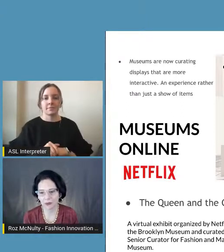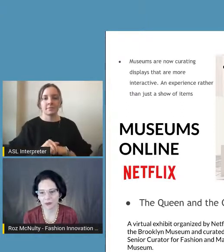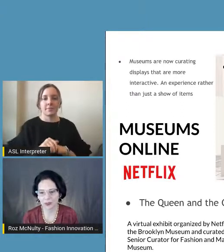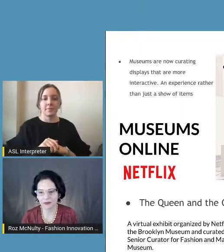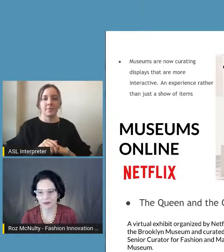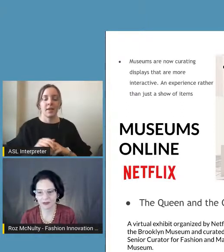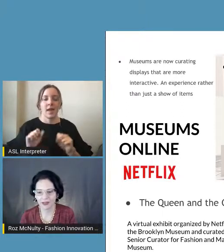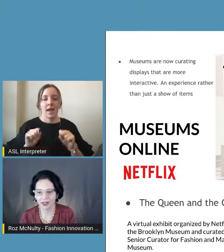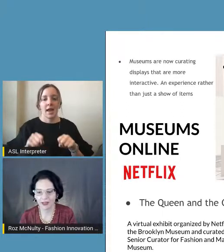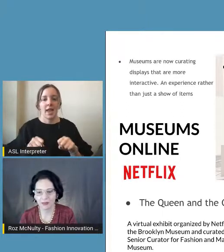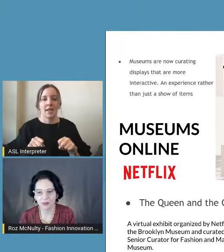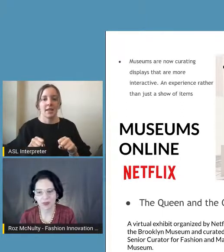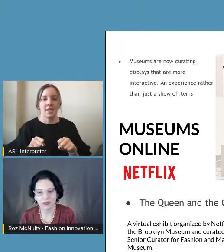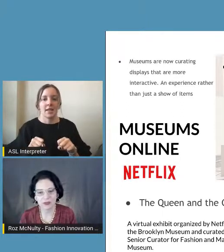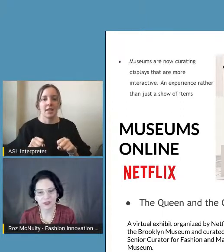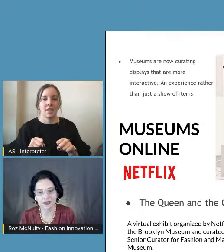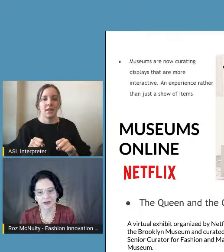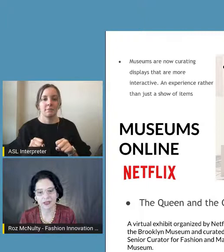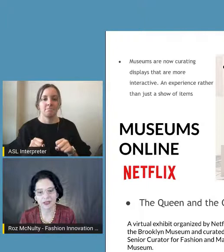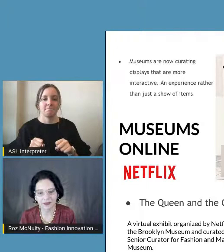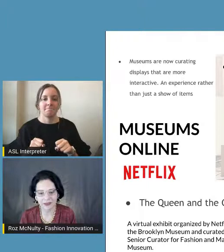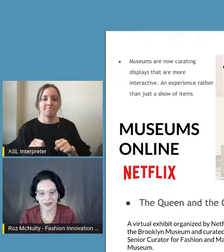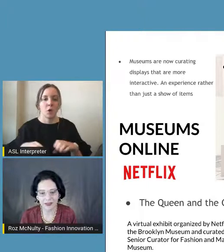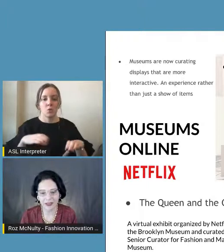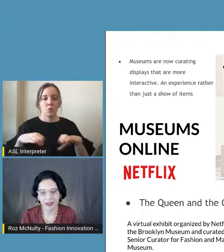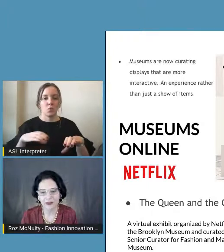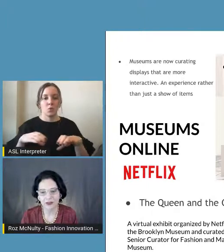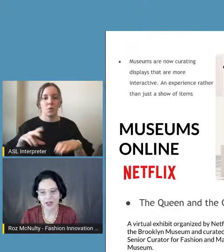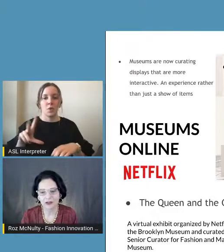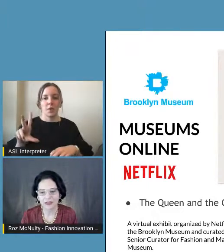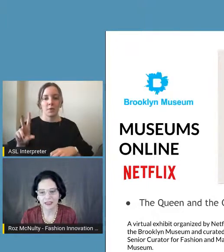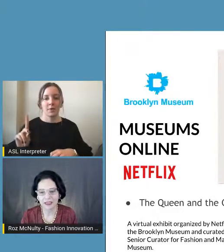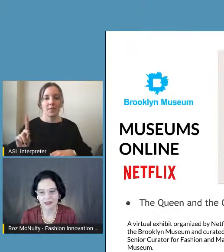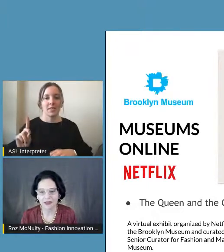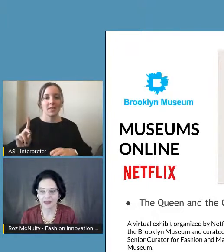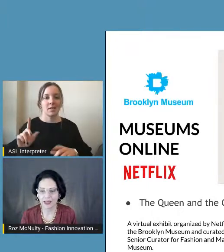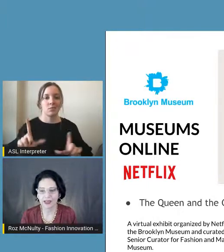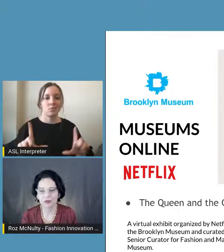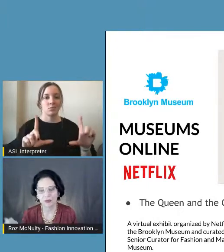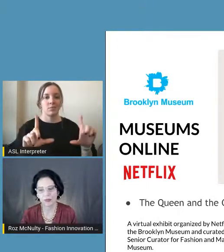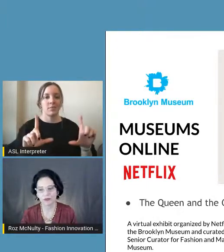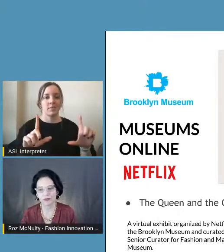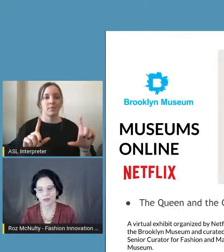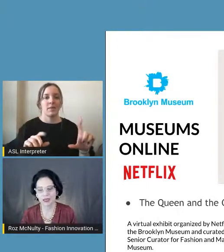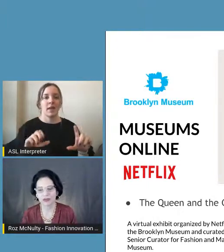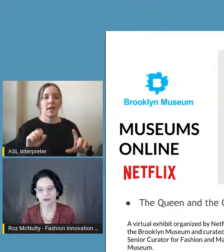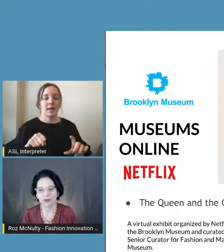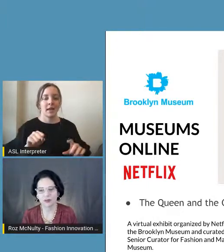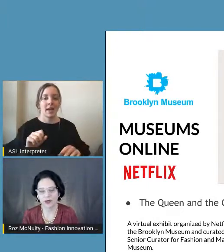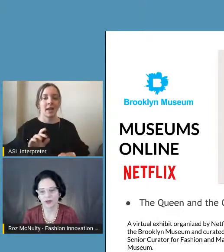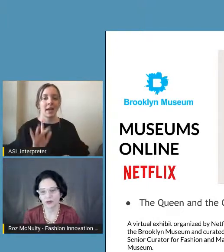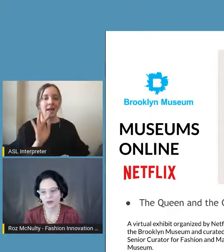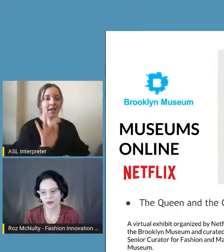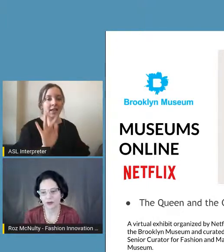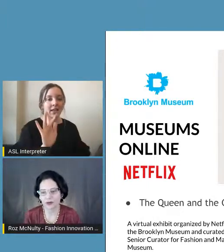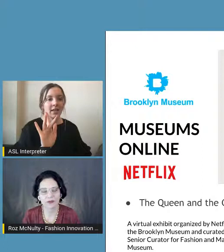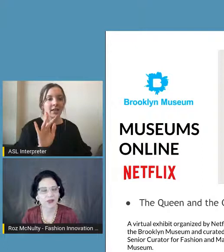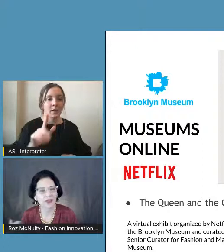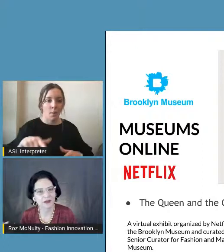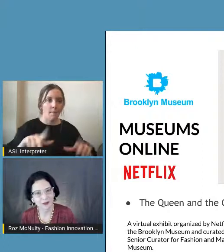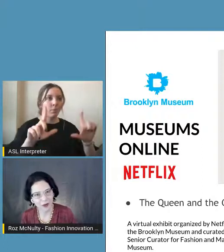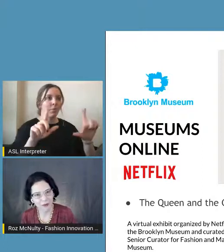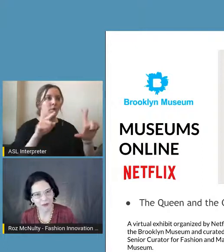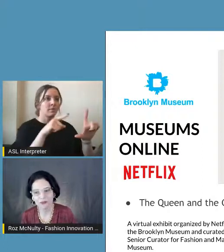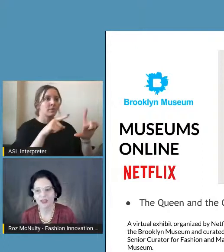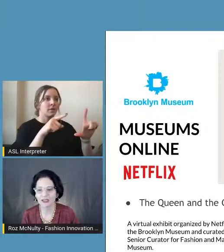to the garment. And then when you click on it, you actually get even more information where you can start